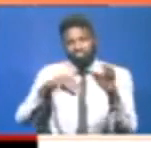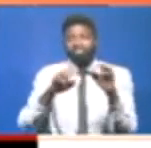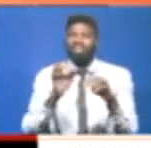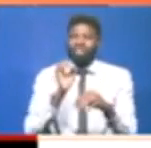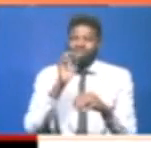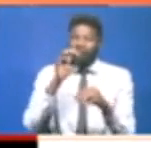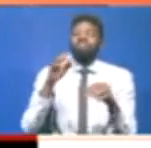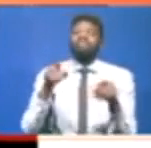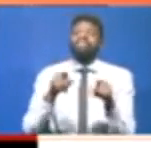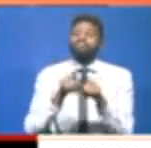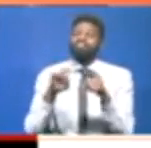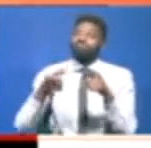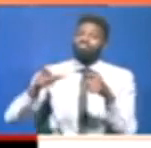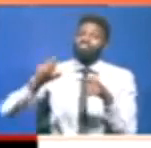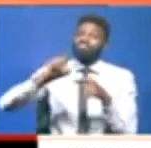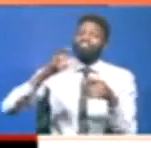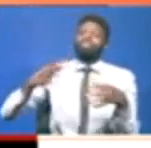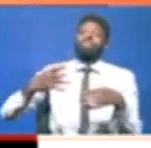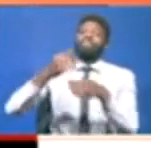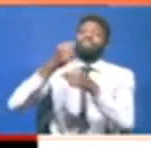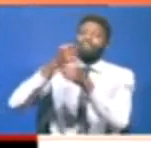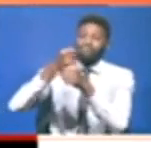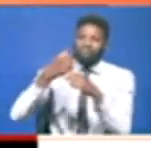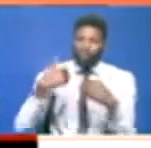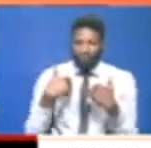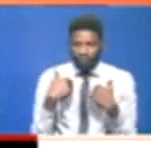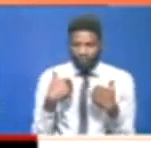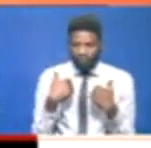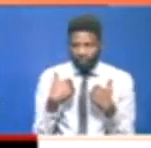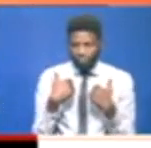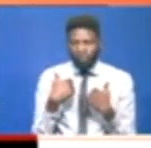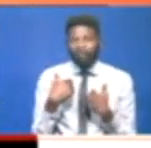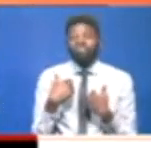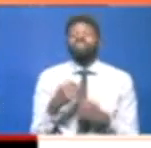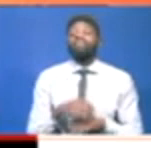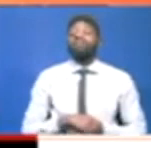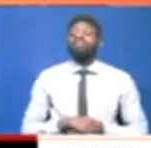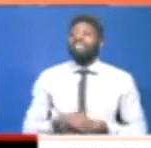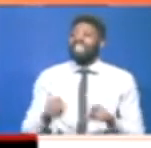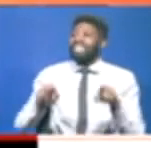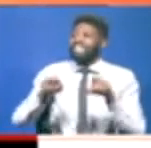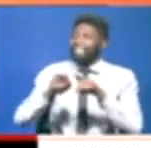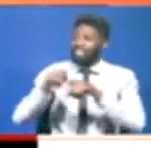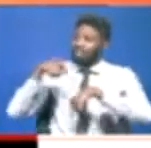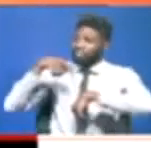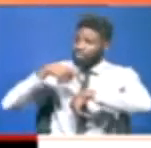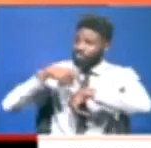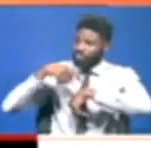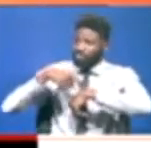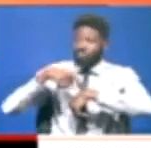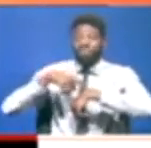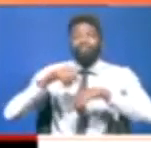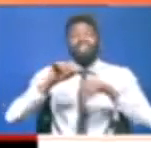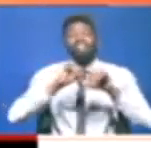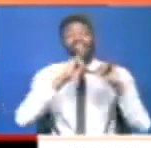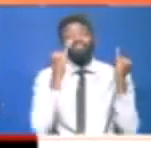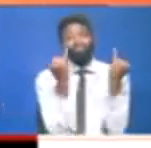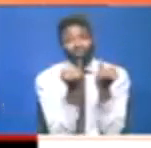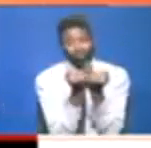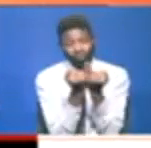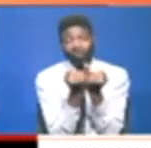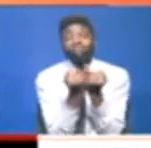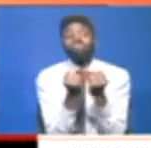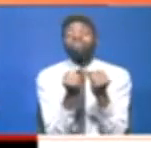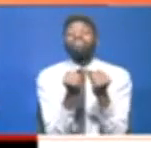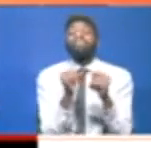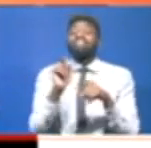compounded. That's what the kind of communication that we do. Mm-hmm. At the same time, the institute, maybe just to mention, the institute also